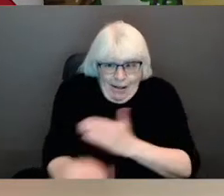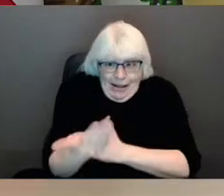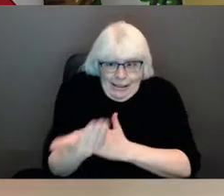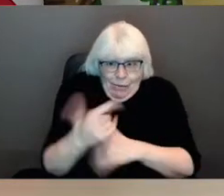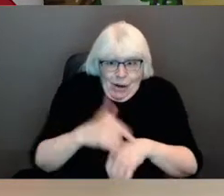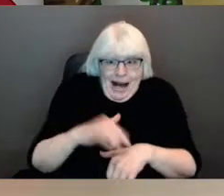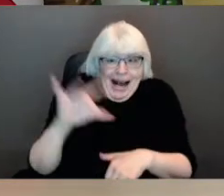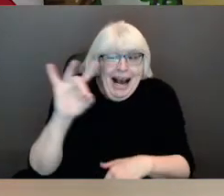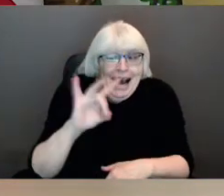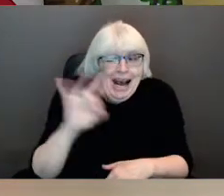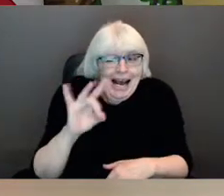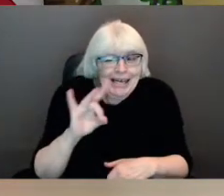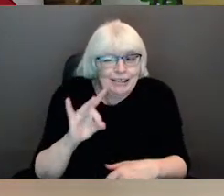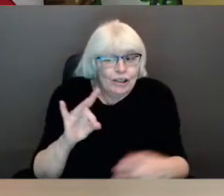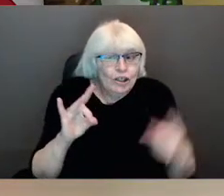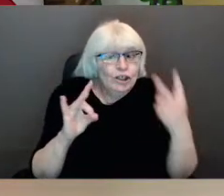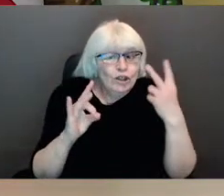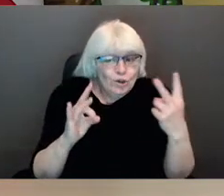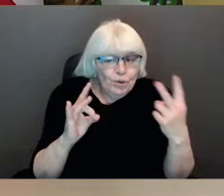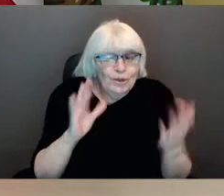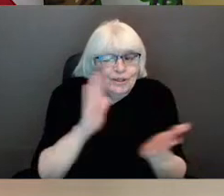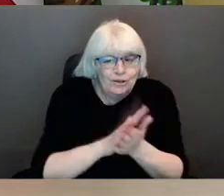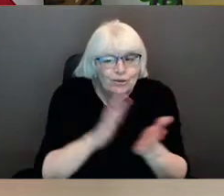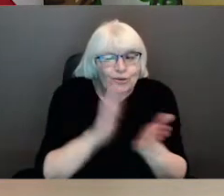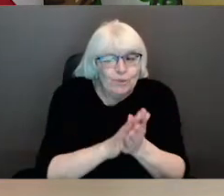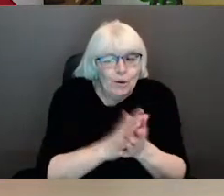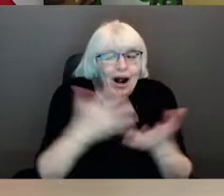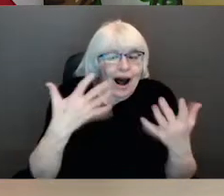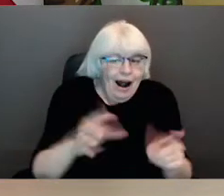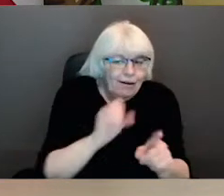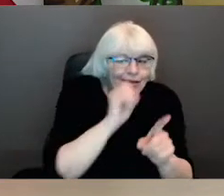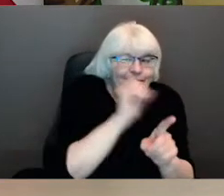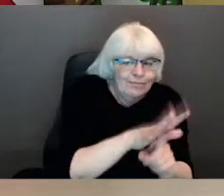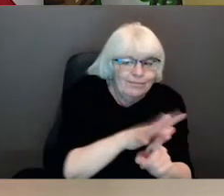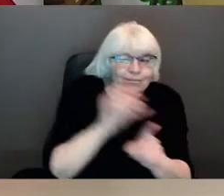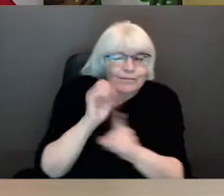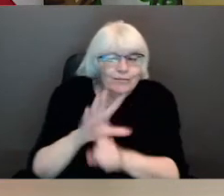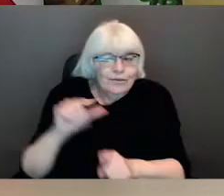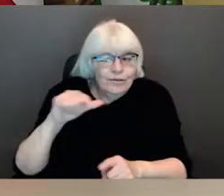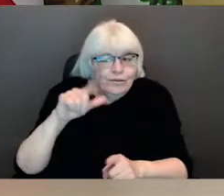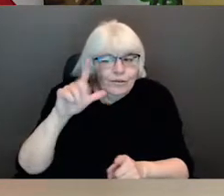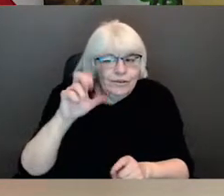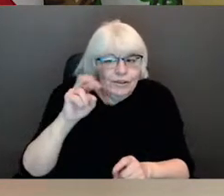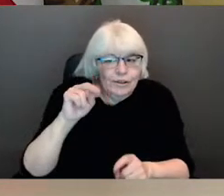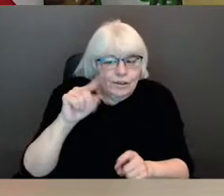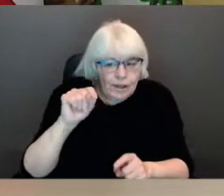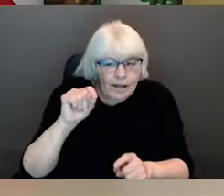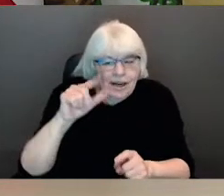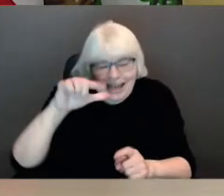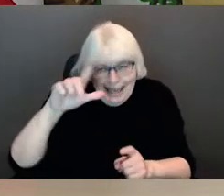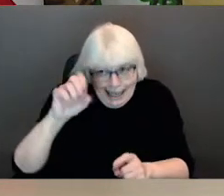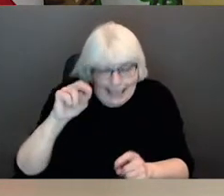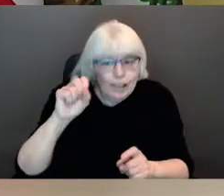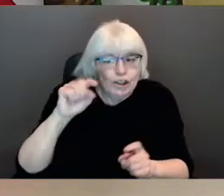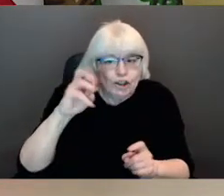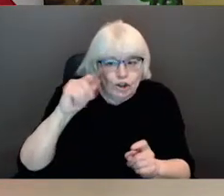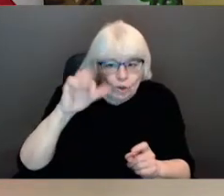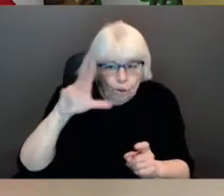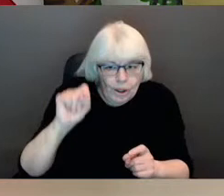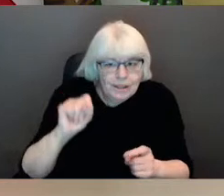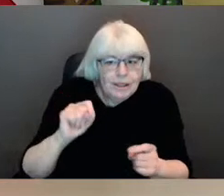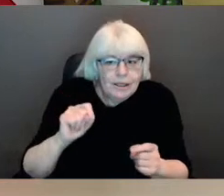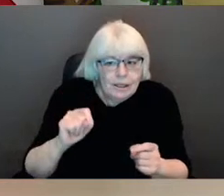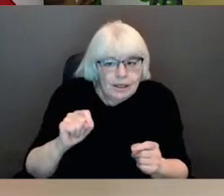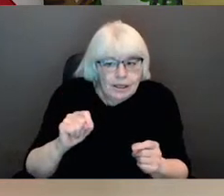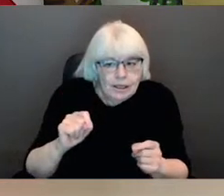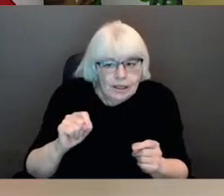schools yesterday, Glen Stewart Primary and Ellerslie Elementary School. I would like to clarify the difference